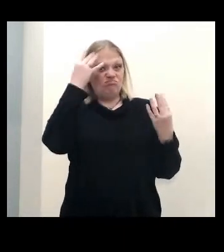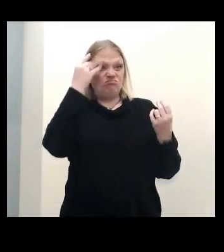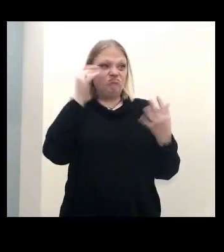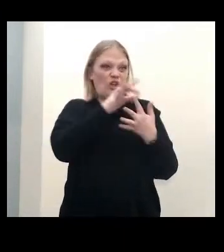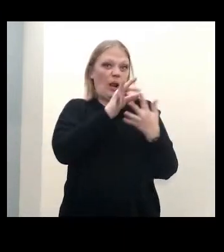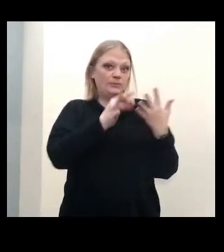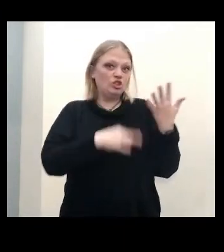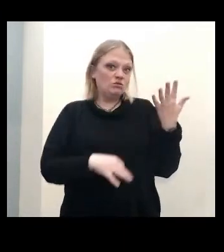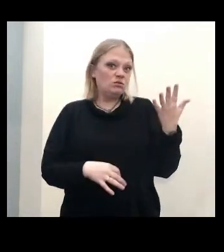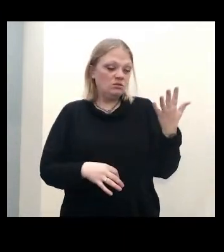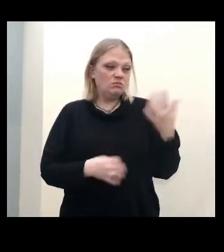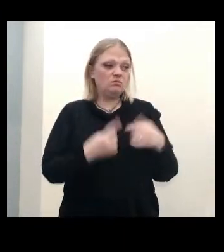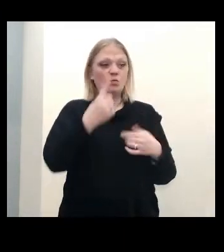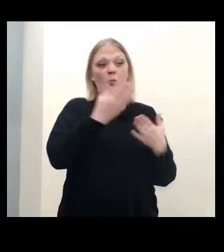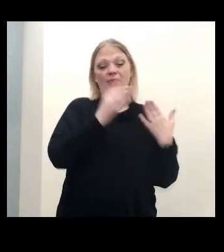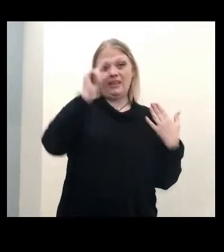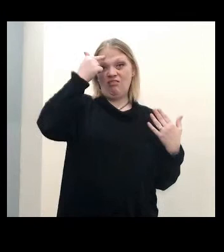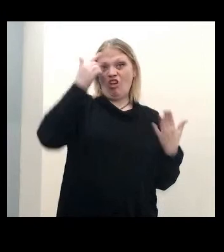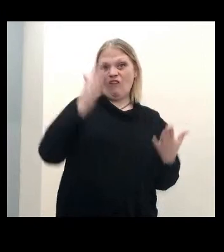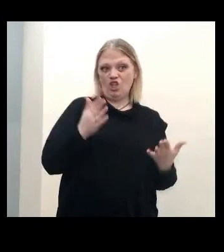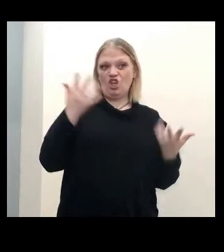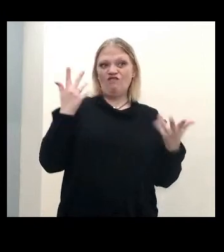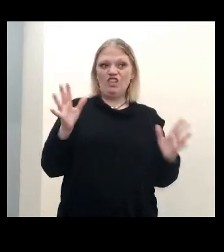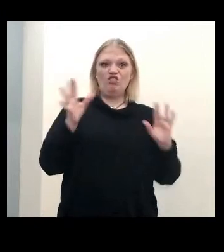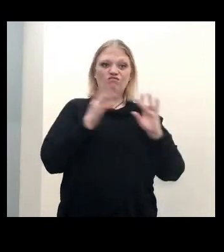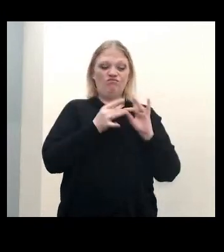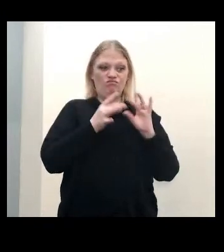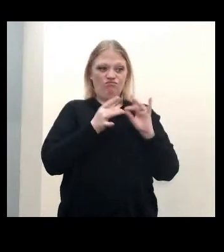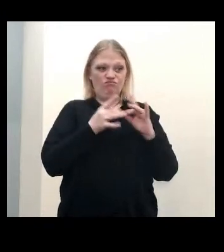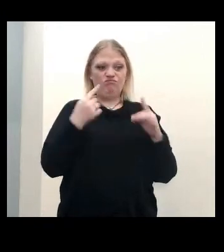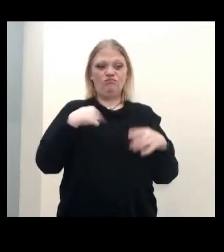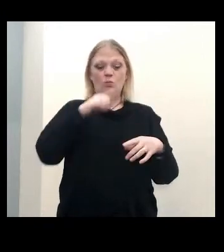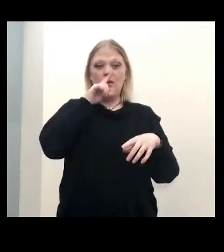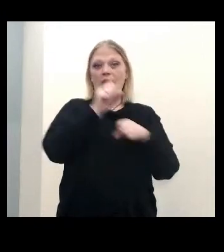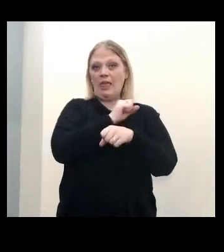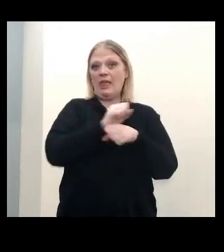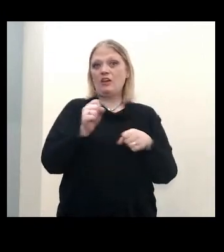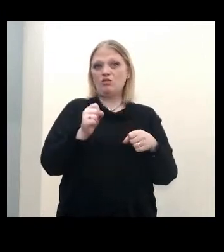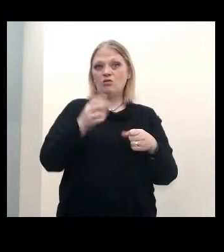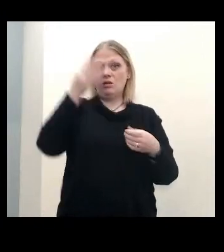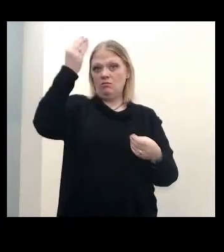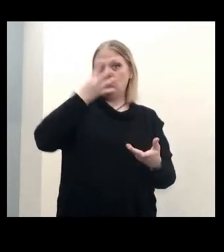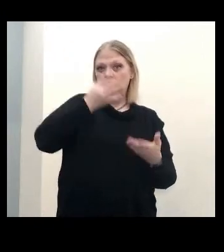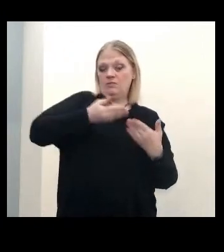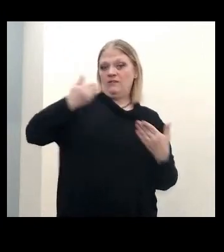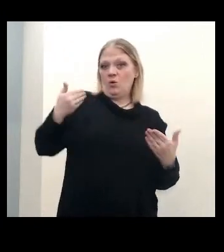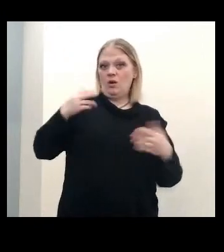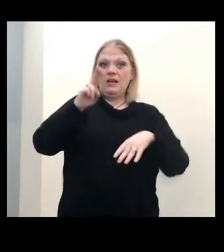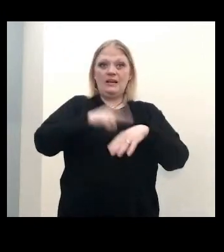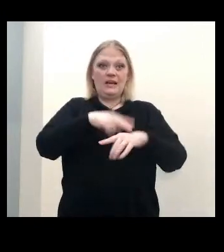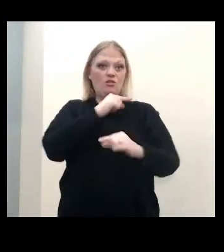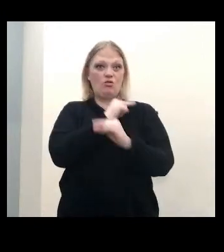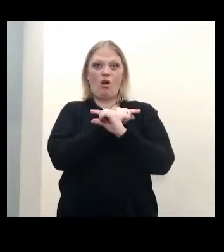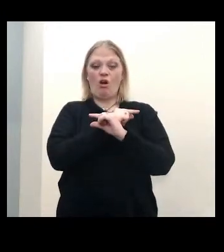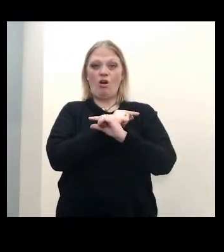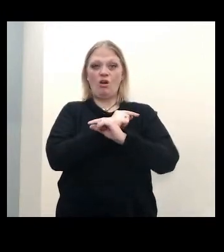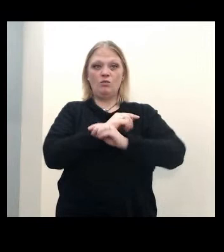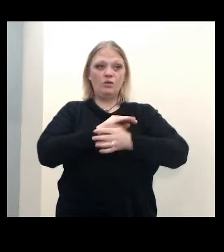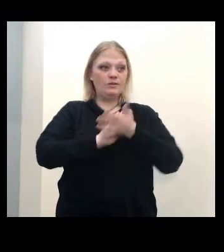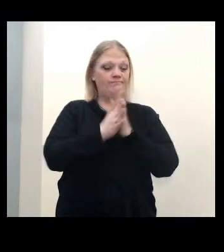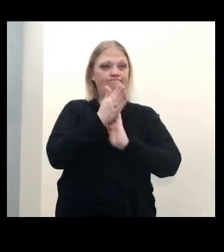option. One of the things that the governor noted, and we actually had received prior information of, is that the National Guard was ramping up for